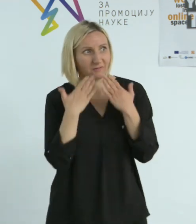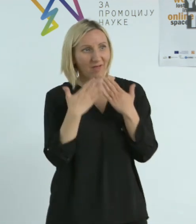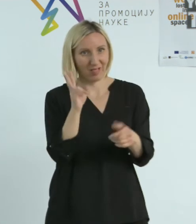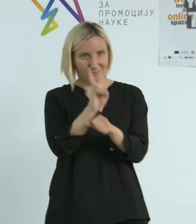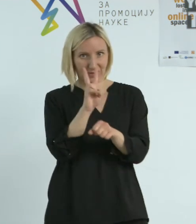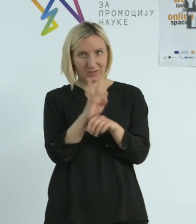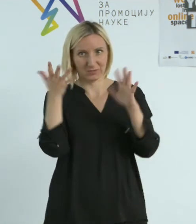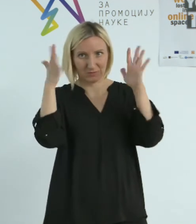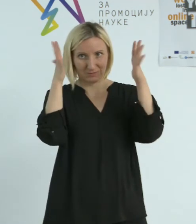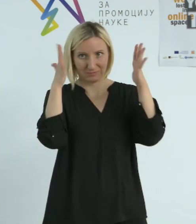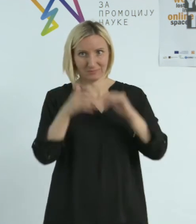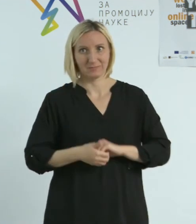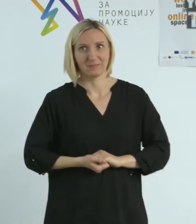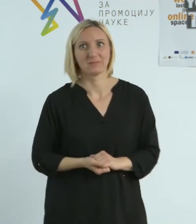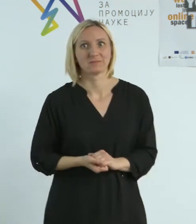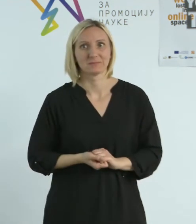Maybe